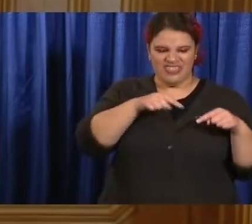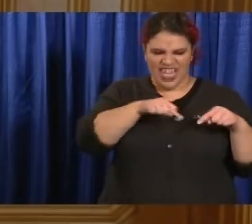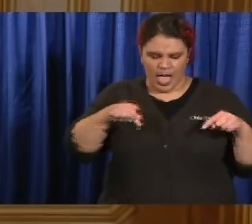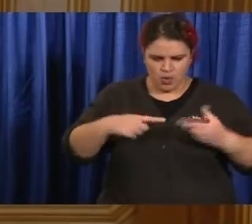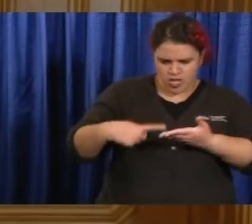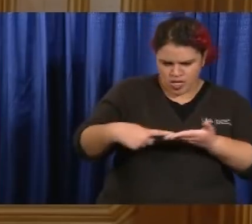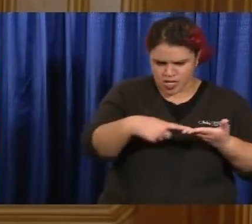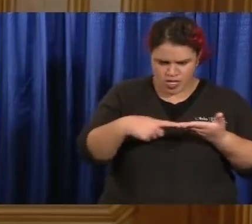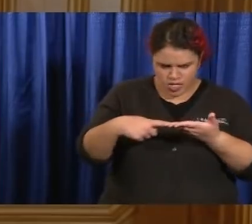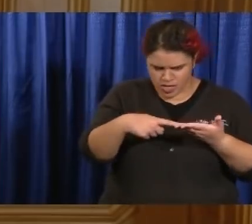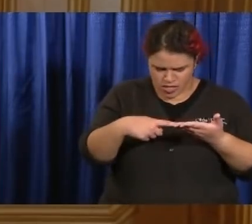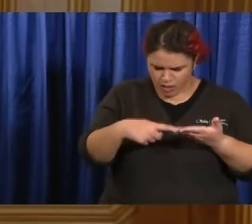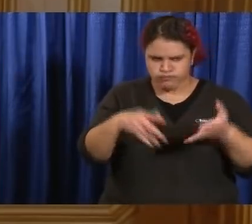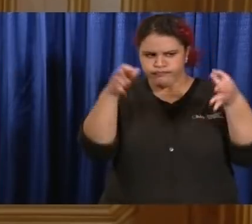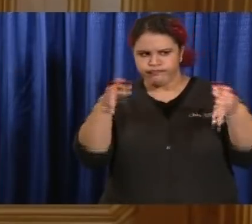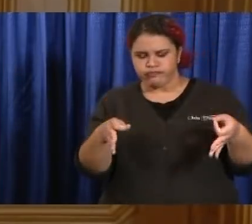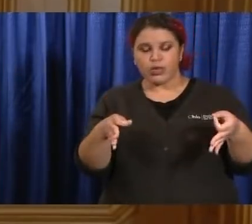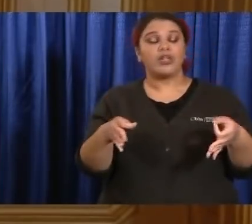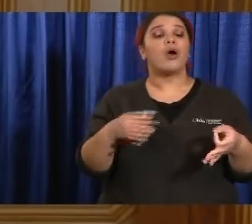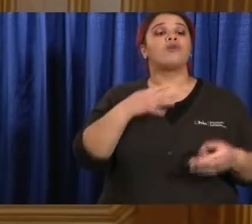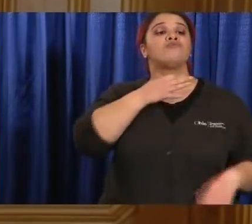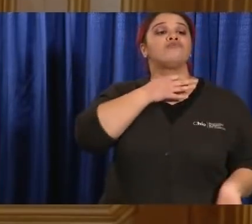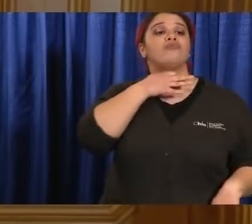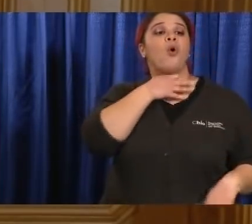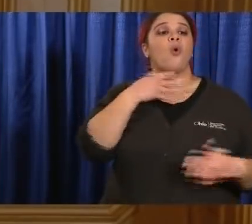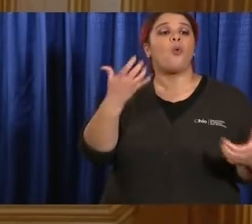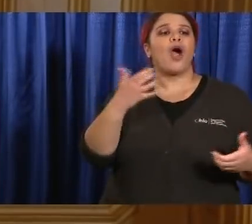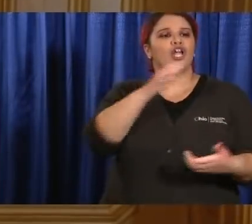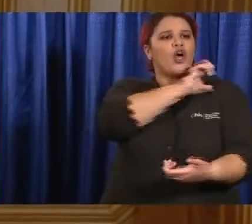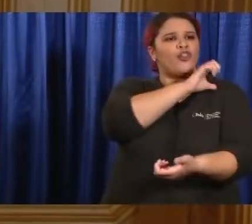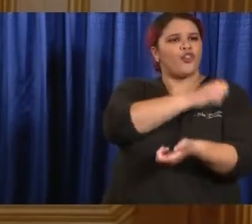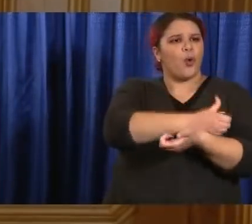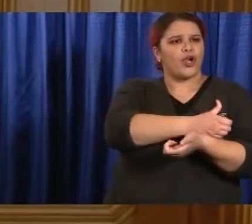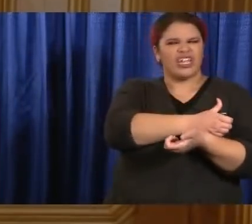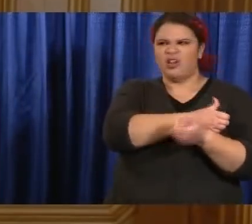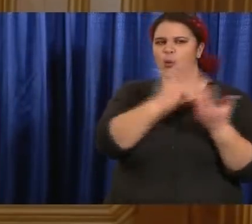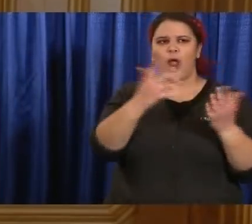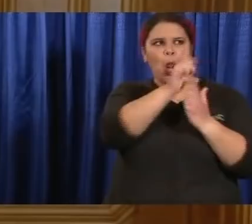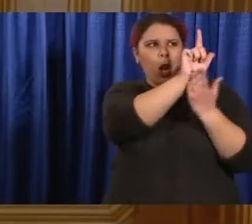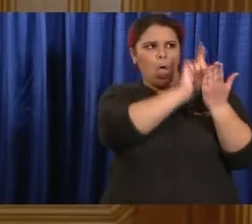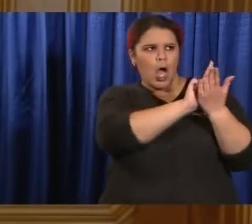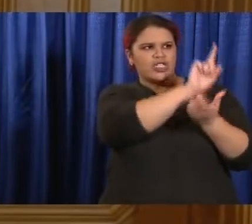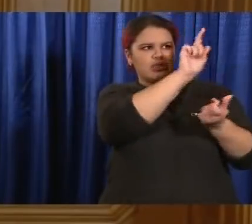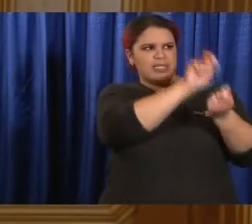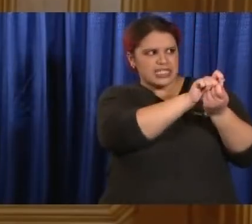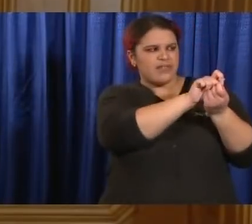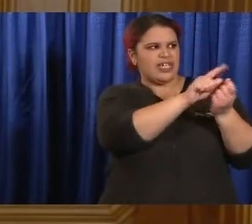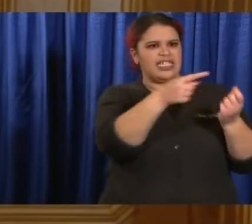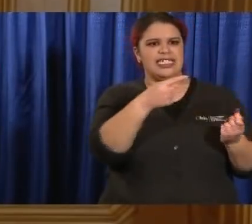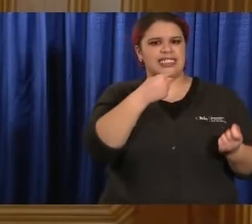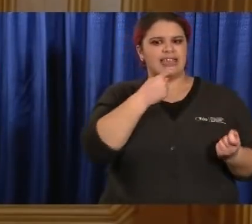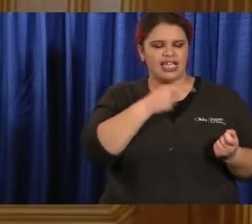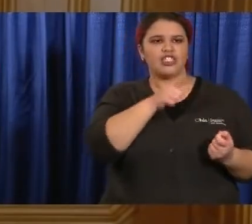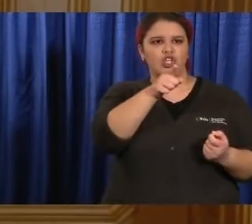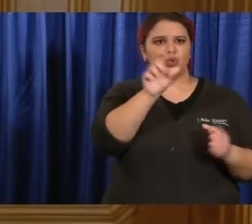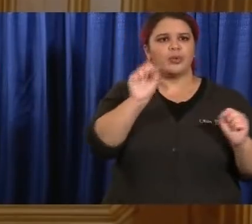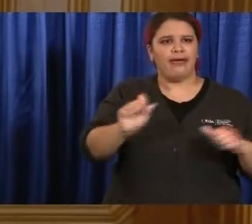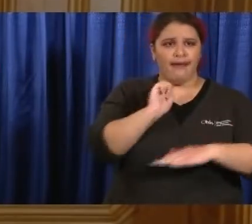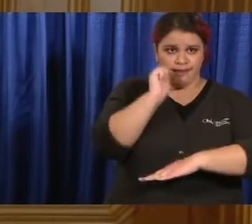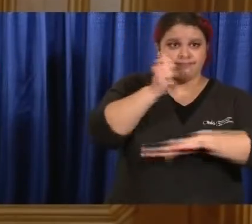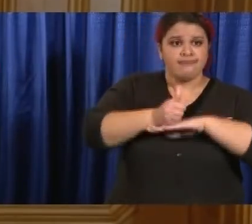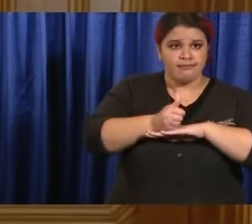what authority in law gives either you or the Director of Health the authority to institute such